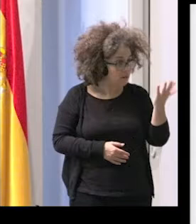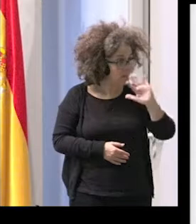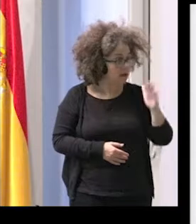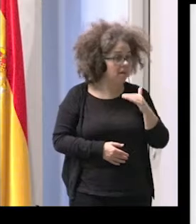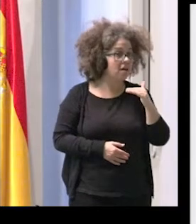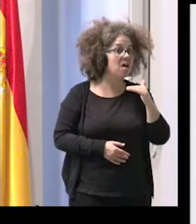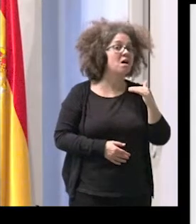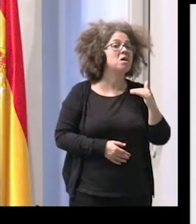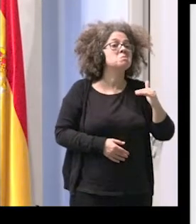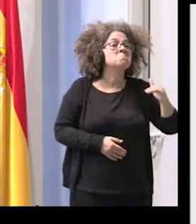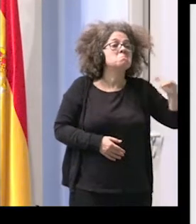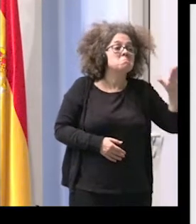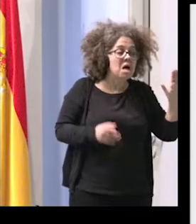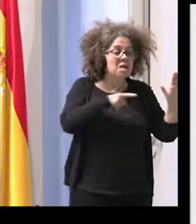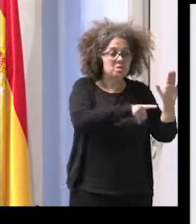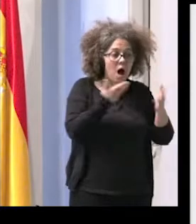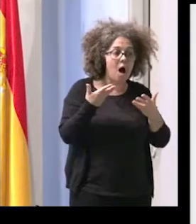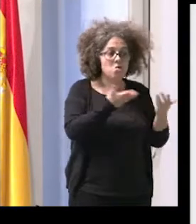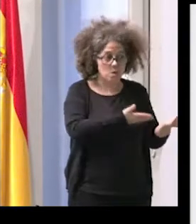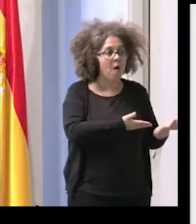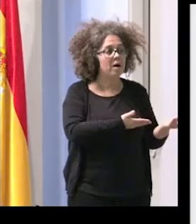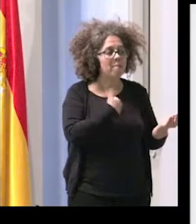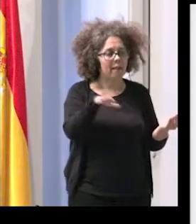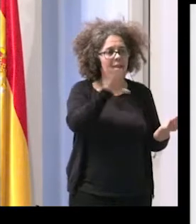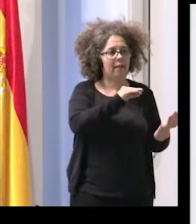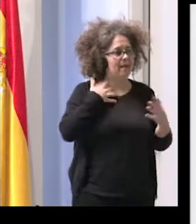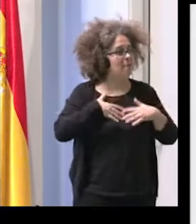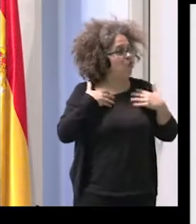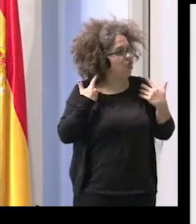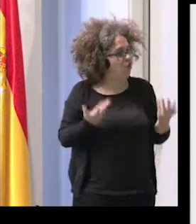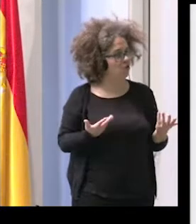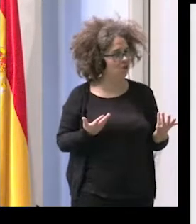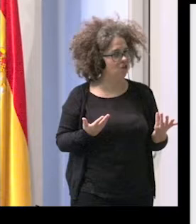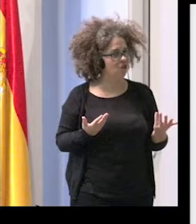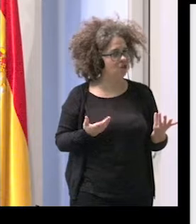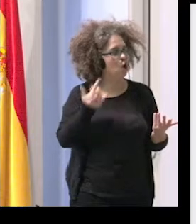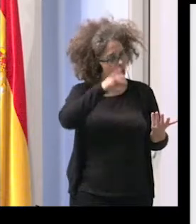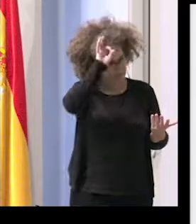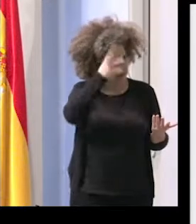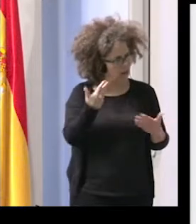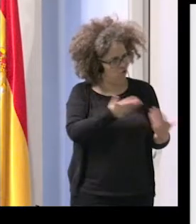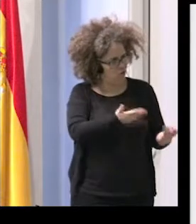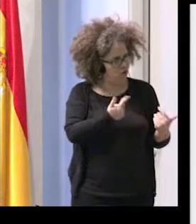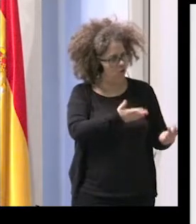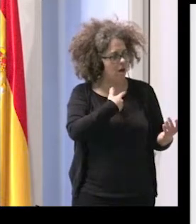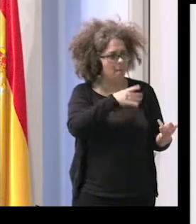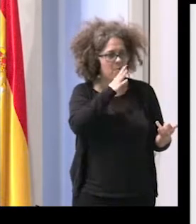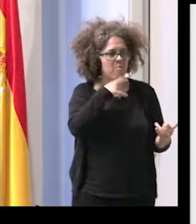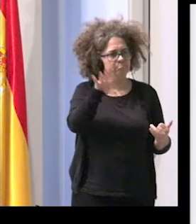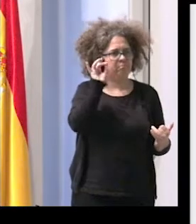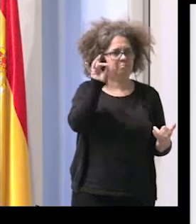helps children with cochlear implants. Definitely they have improved accuracy in identifying the emotion, but